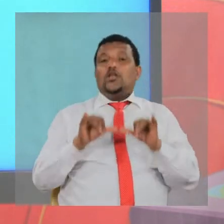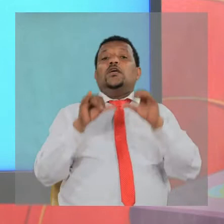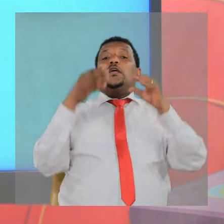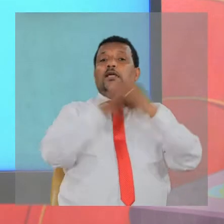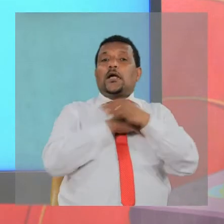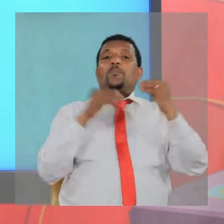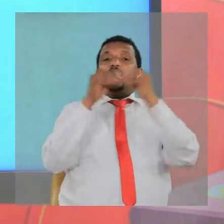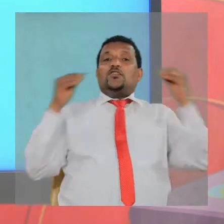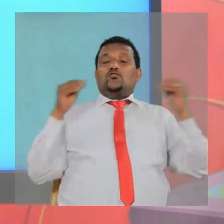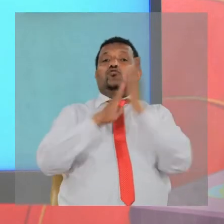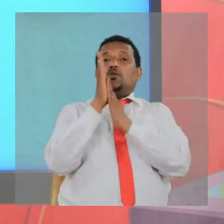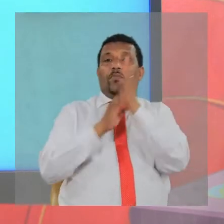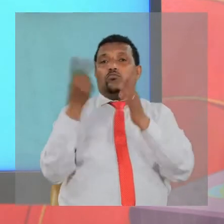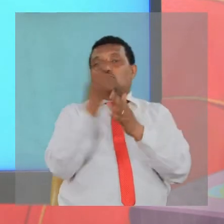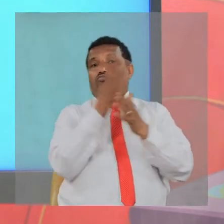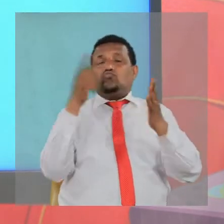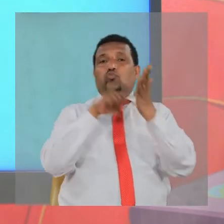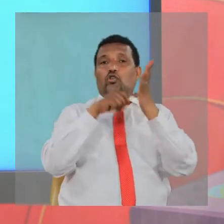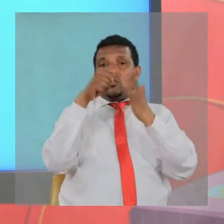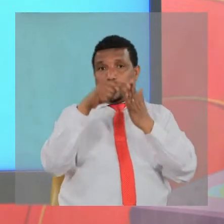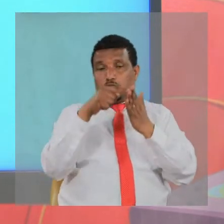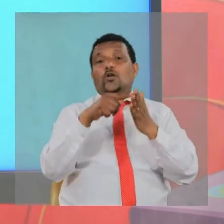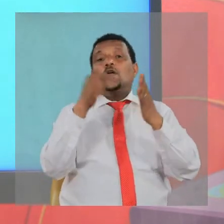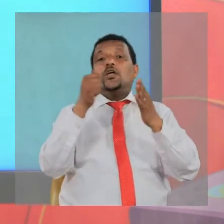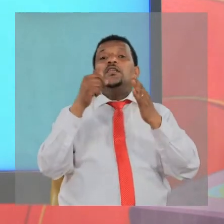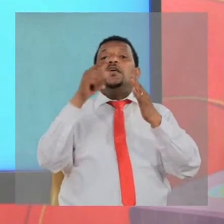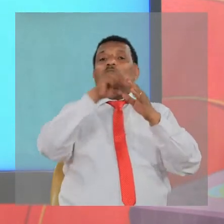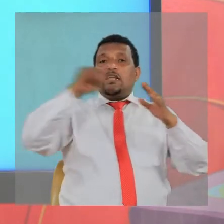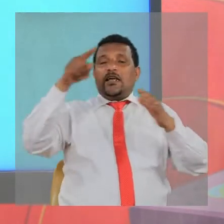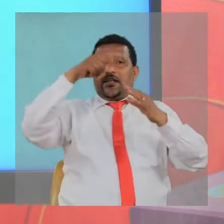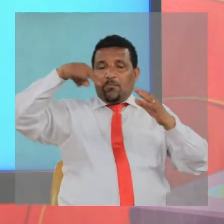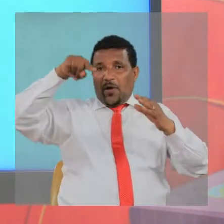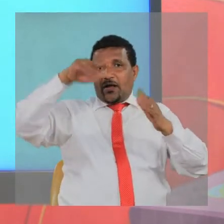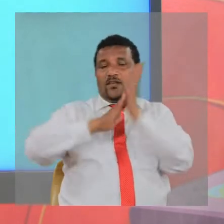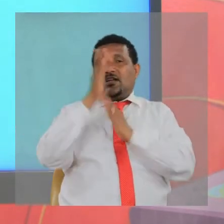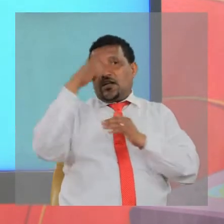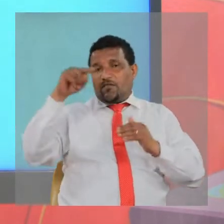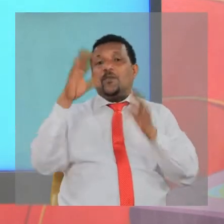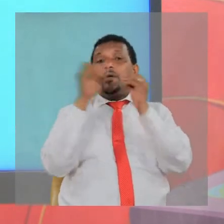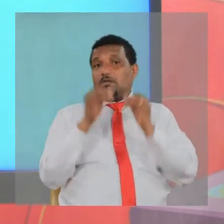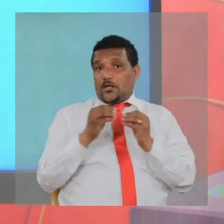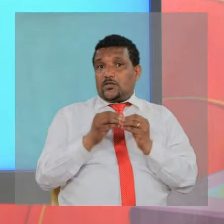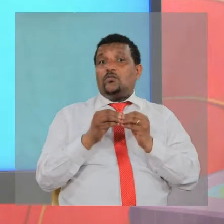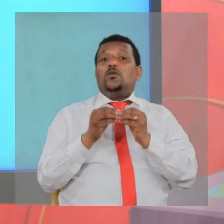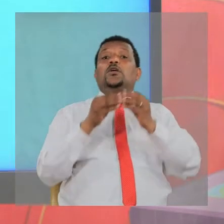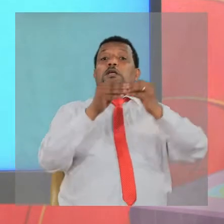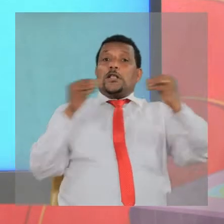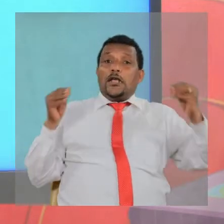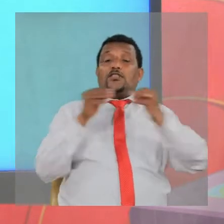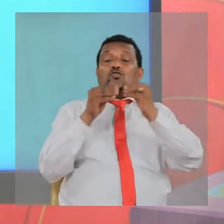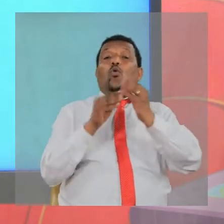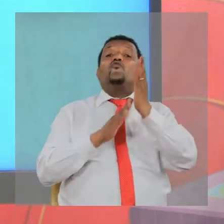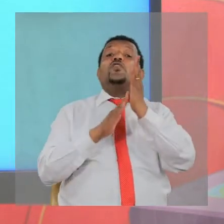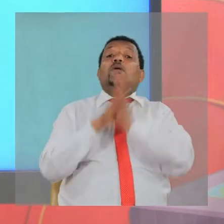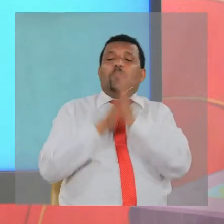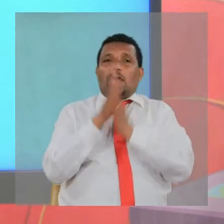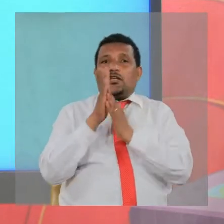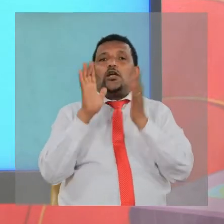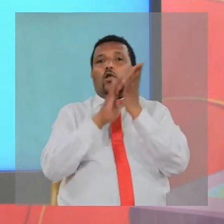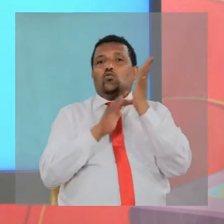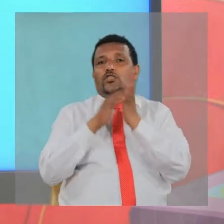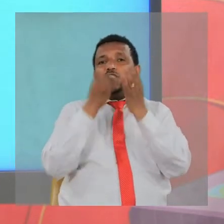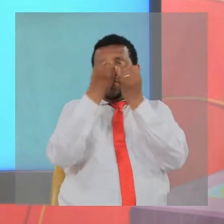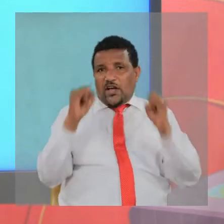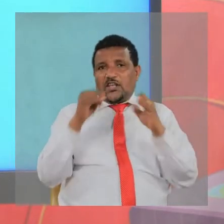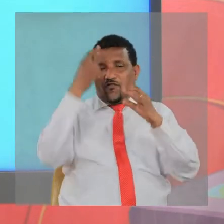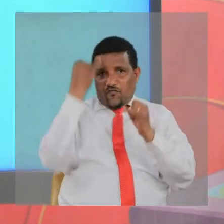demand between 2 points on a linear demand curve. Mathematically, the income elasticity of demand is calculated by dividing the final